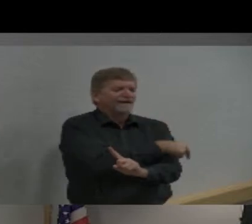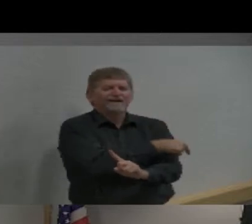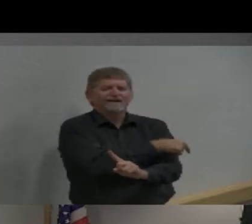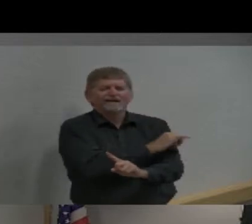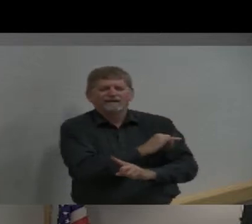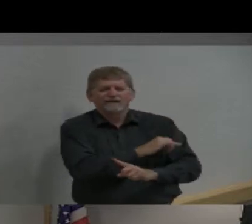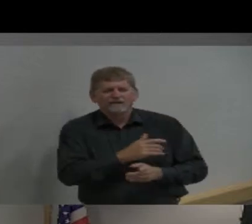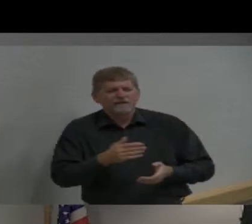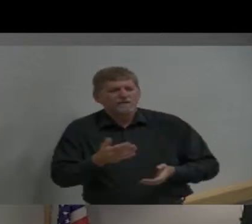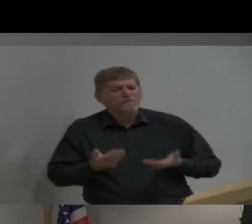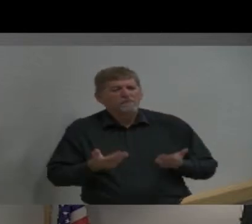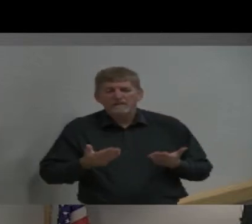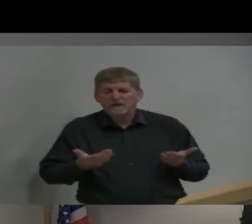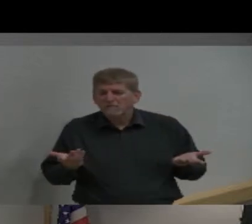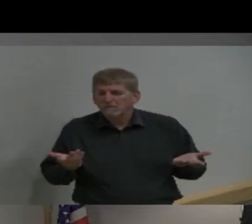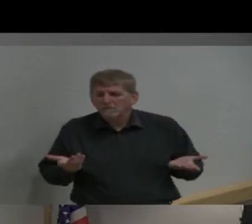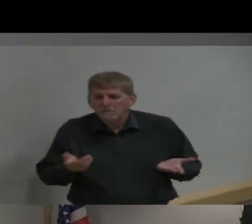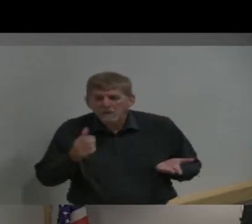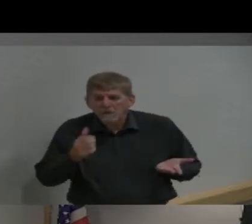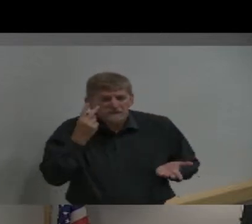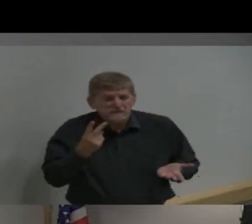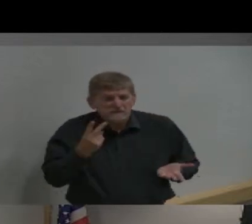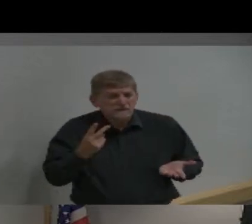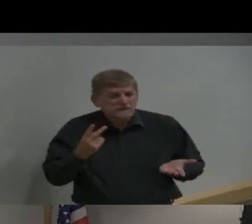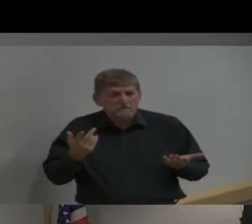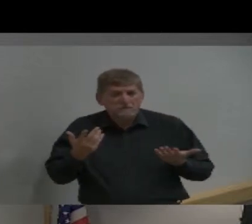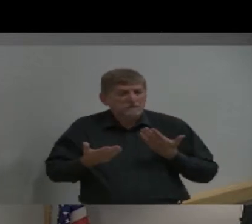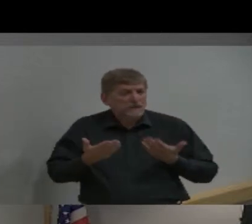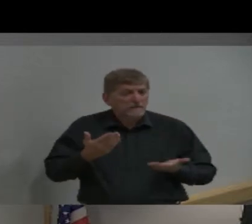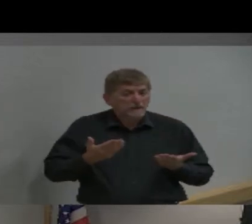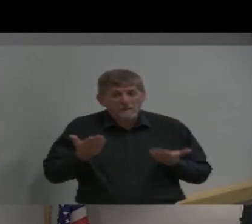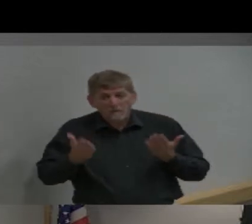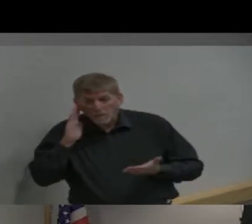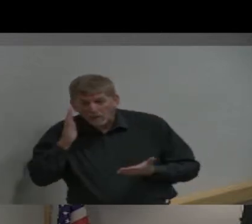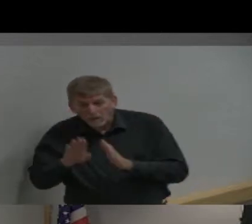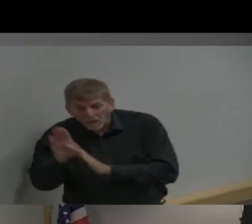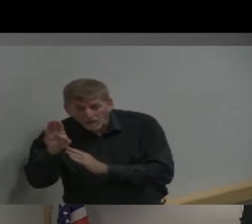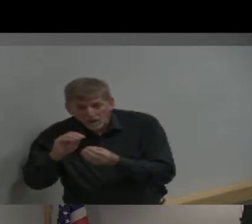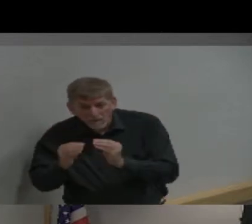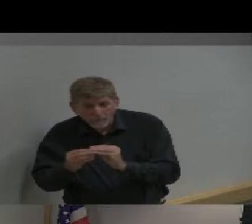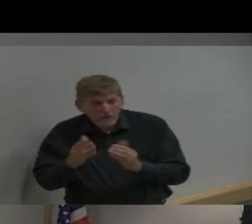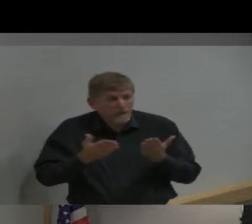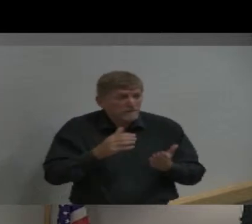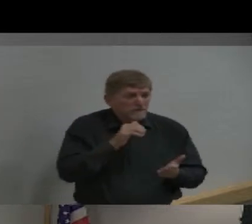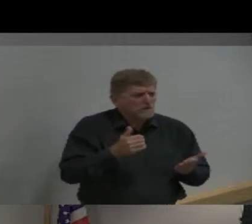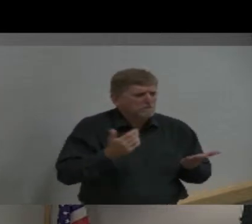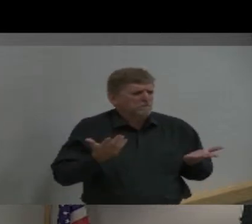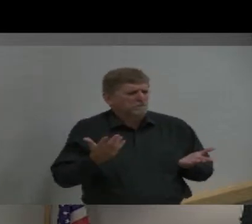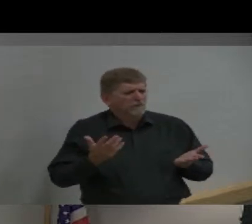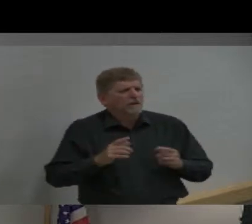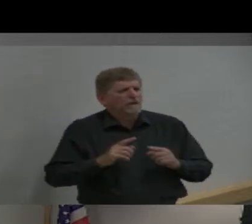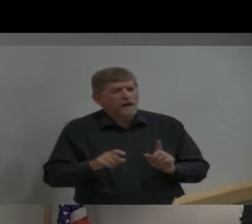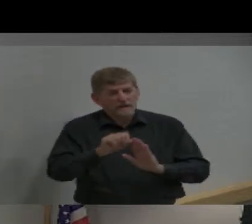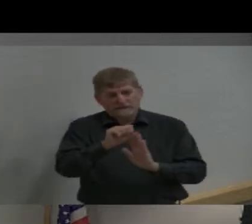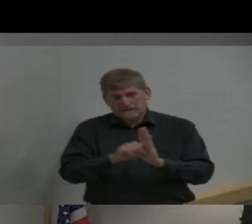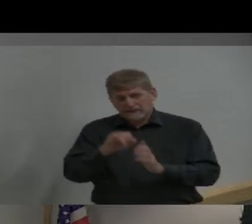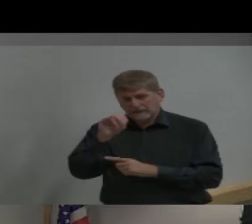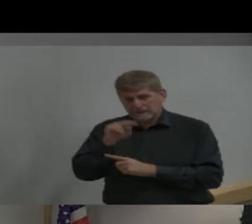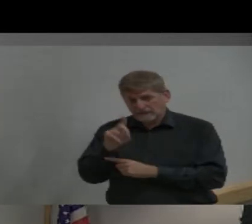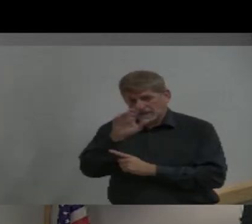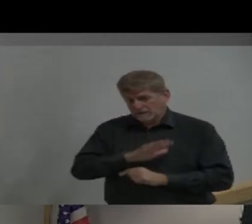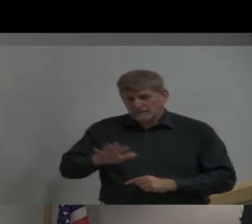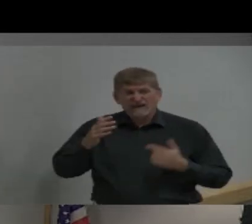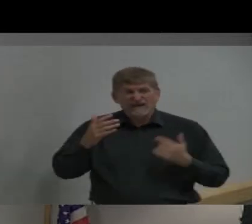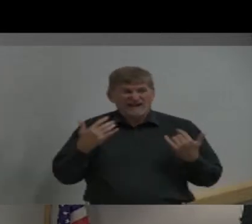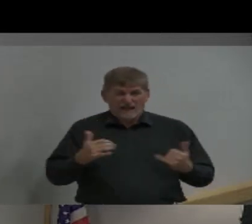that. And as we've seen throughout the United States and in our state, there is an increase going on in our positive cases, but it's very difficult to